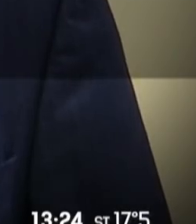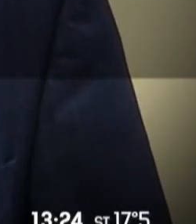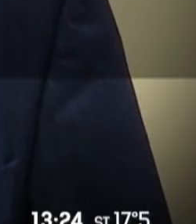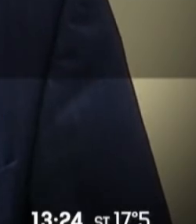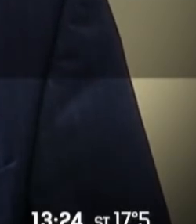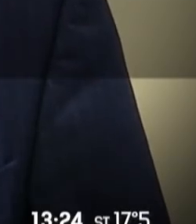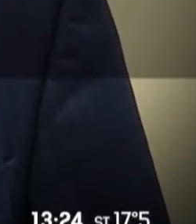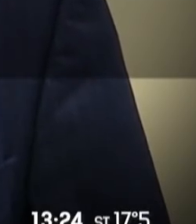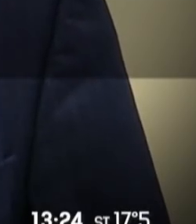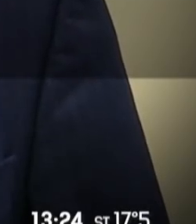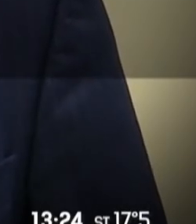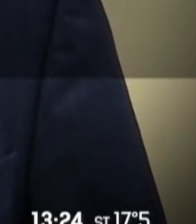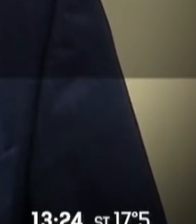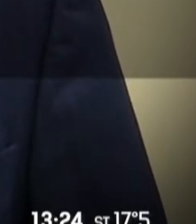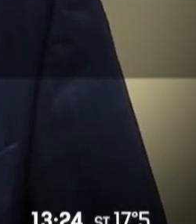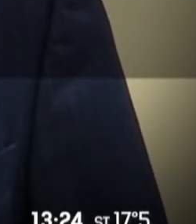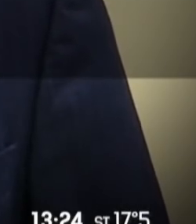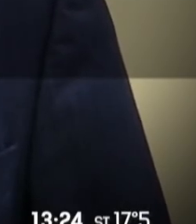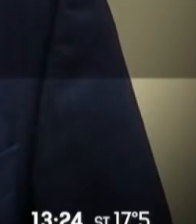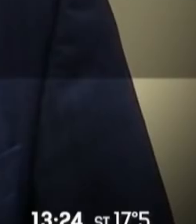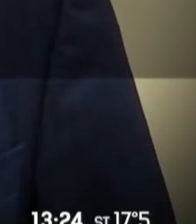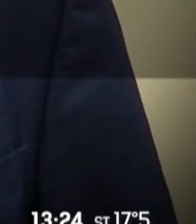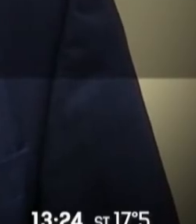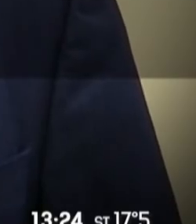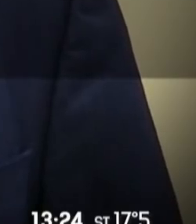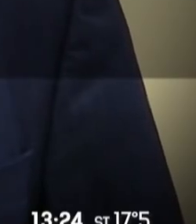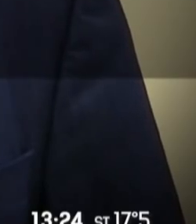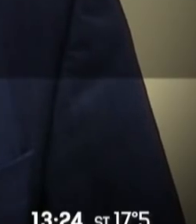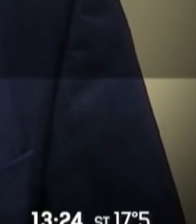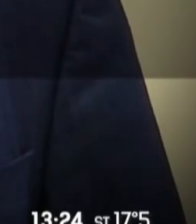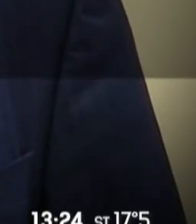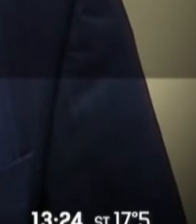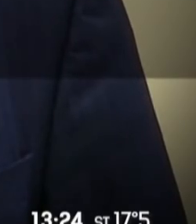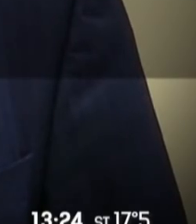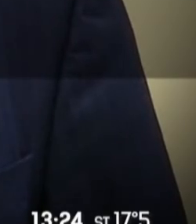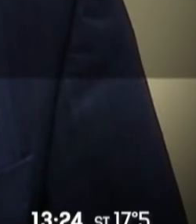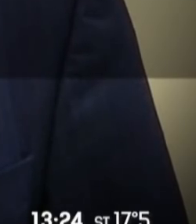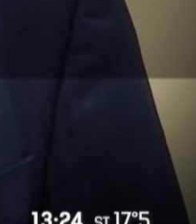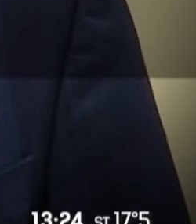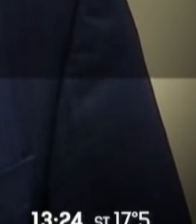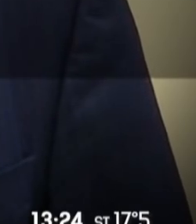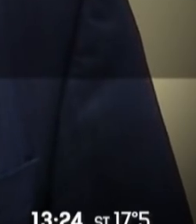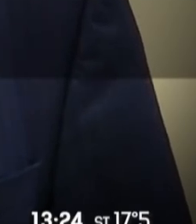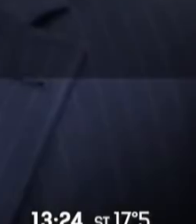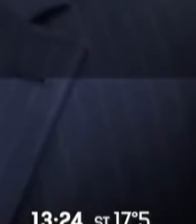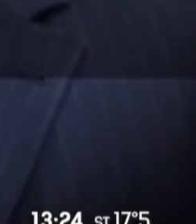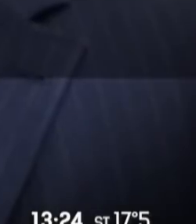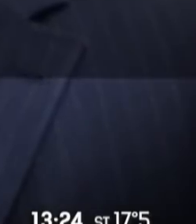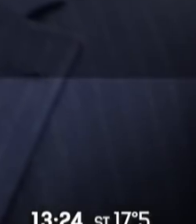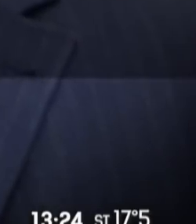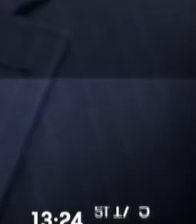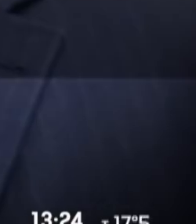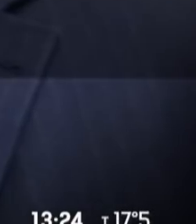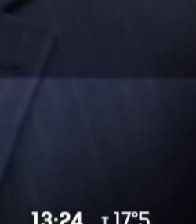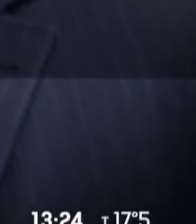generally in the south, it is the reflection that Russia is becoming a conventional threat.